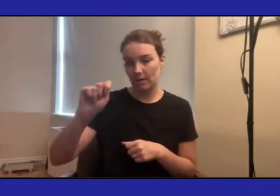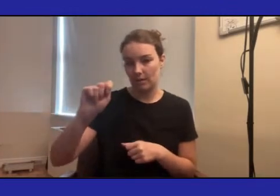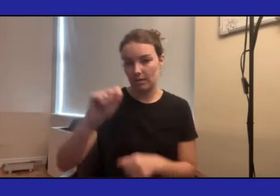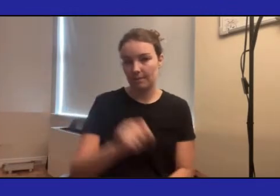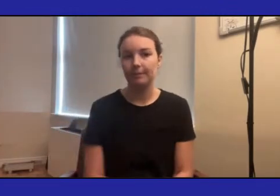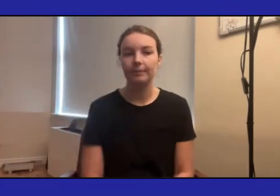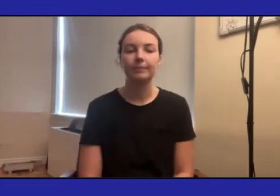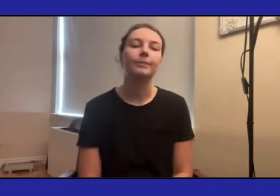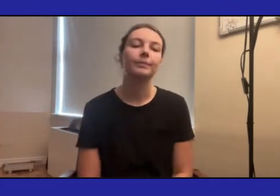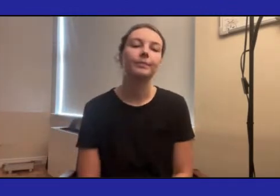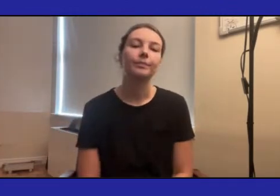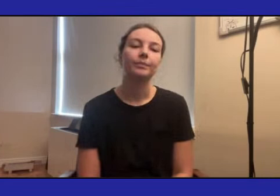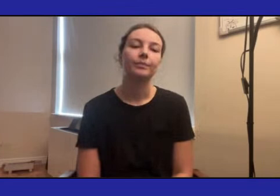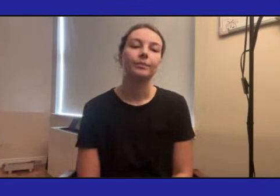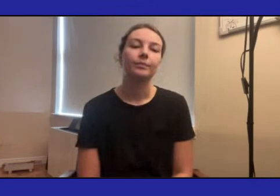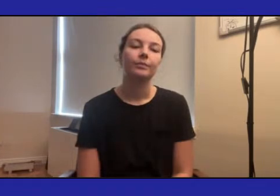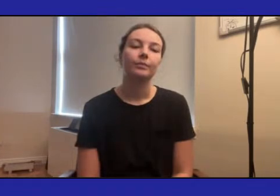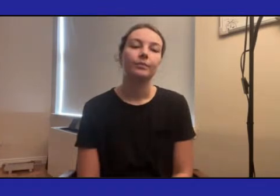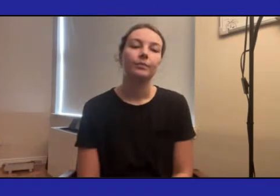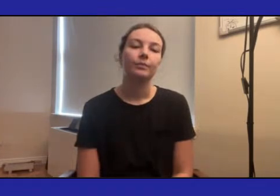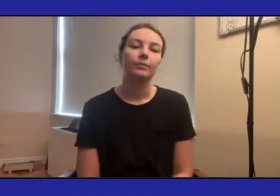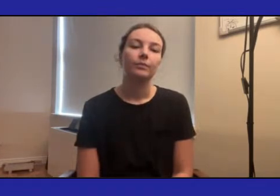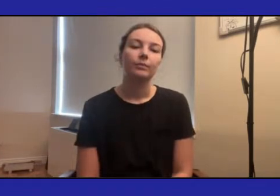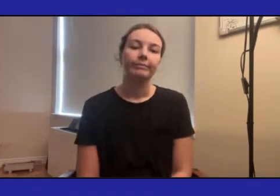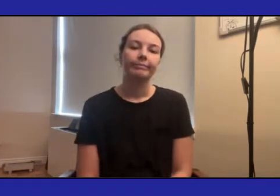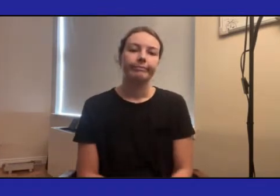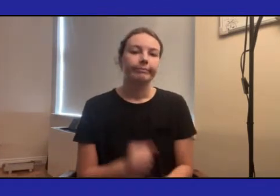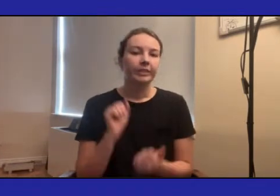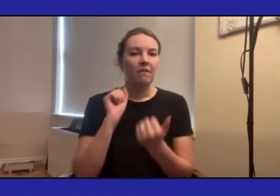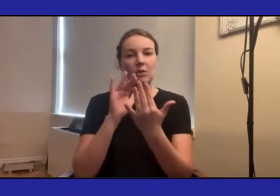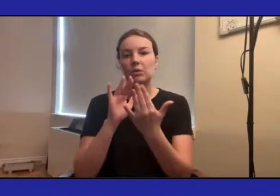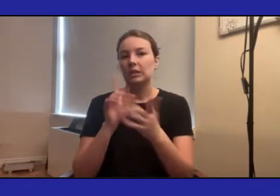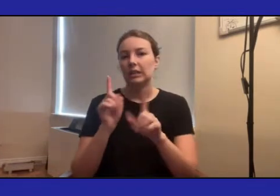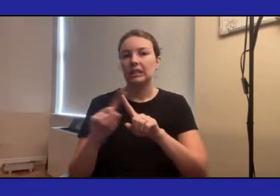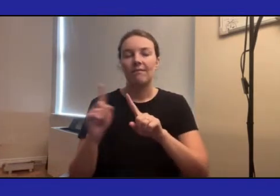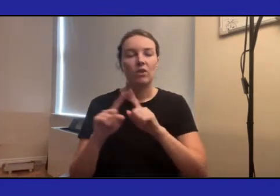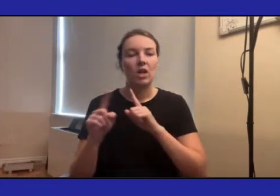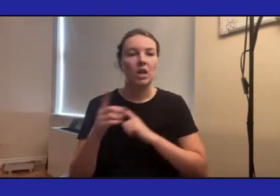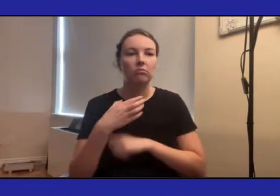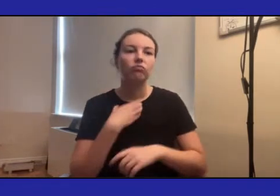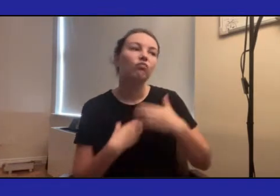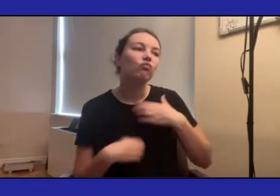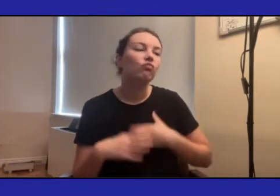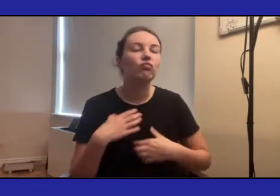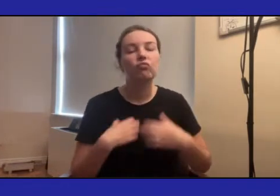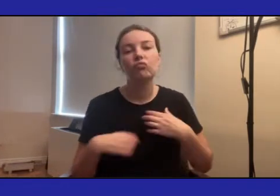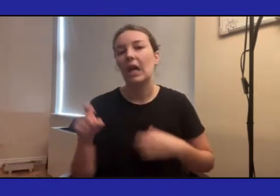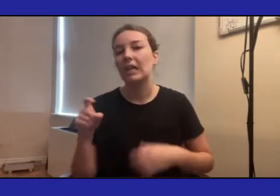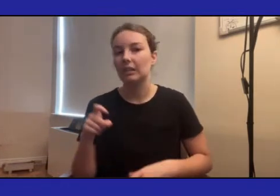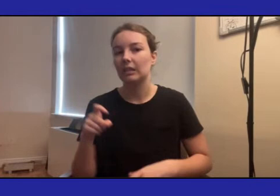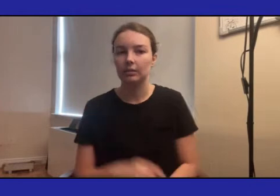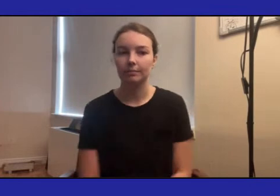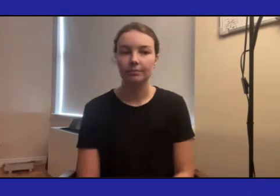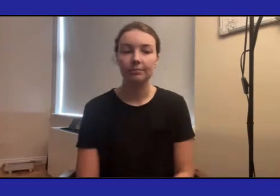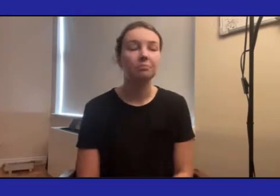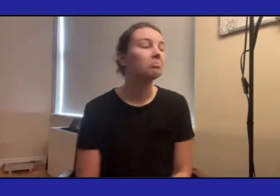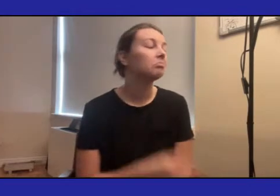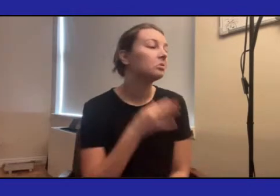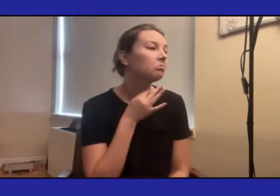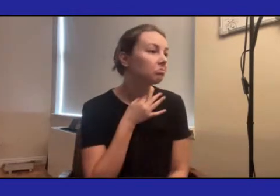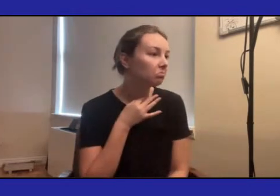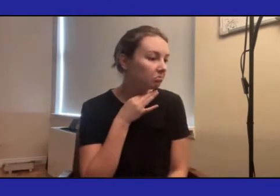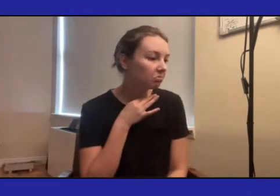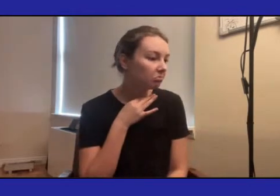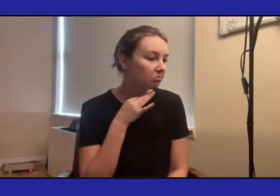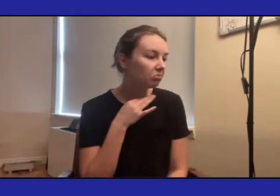know, addressing different appetites and needs. so this is out of curiosity. Many of our sites